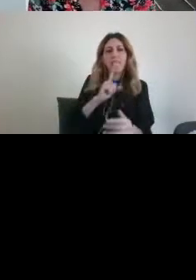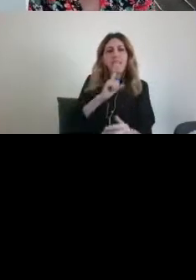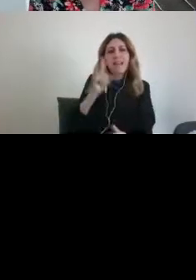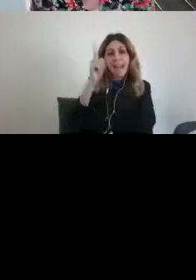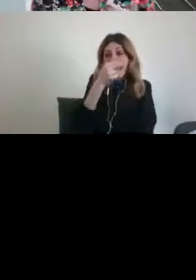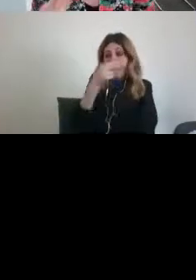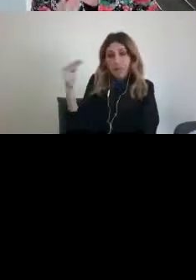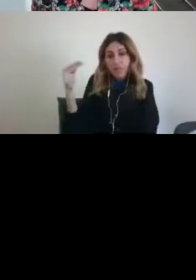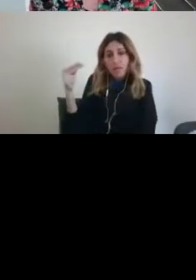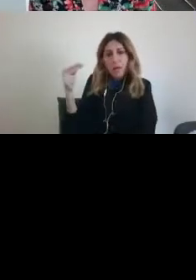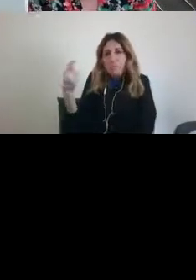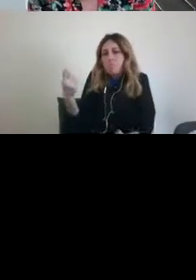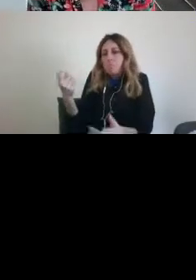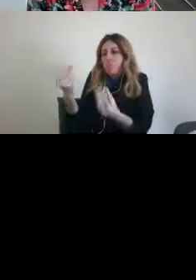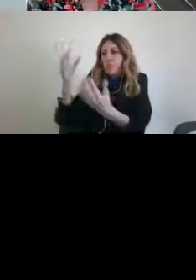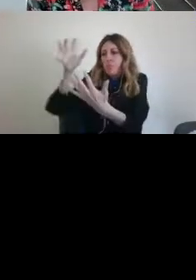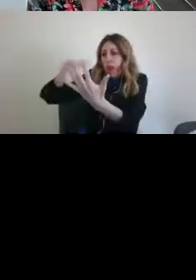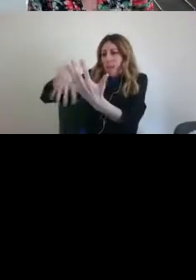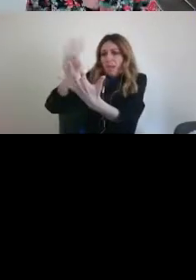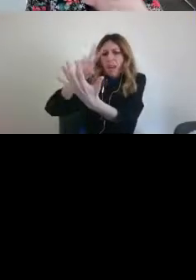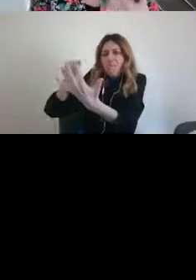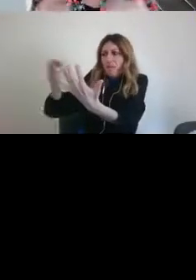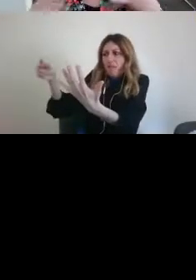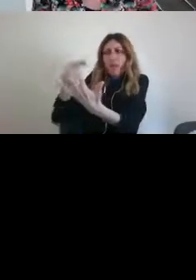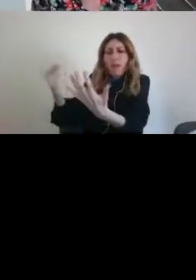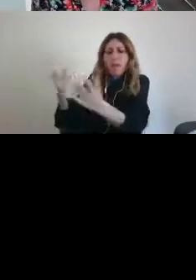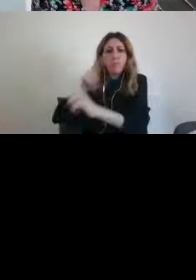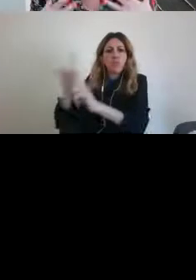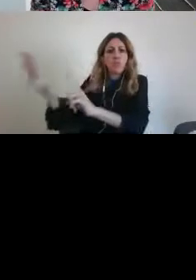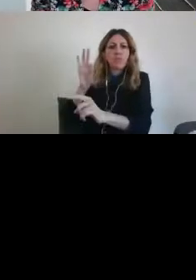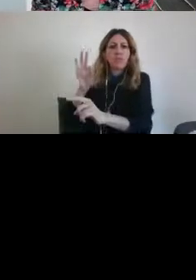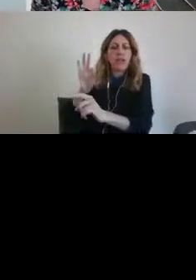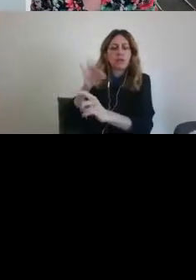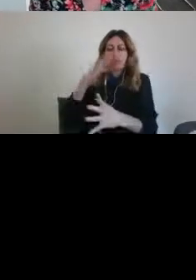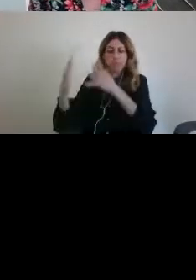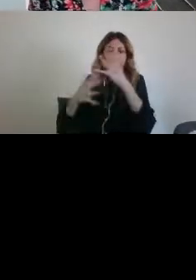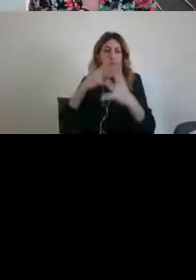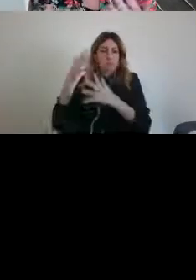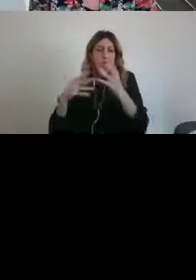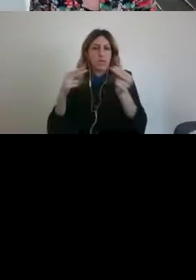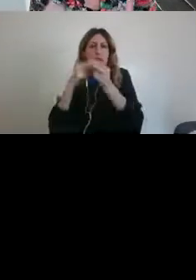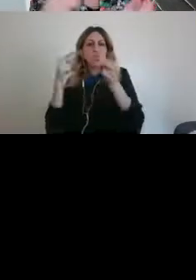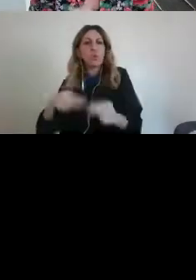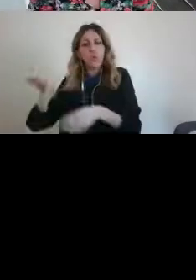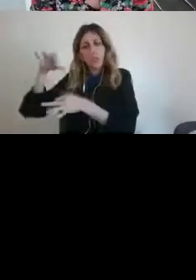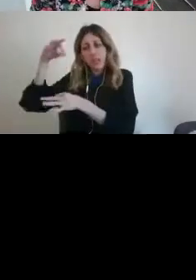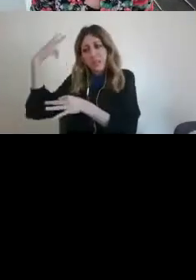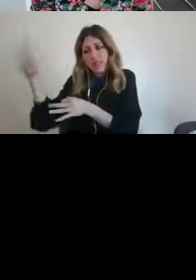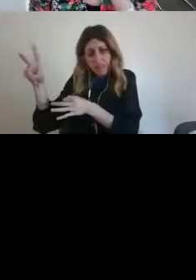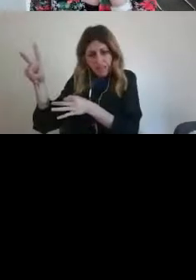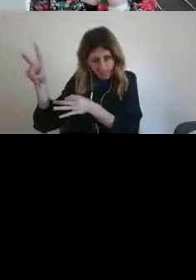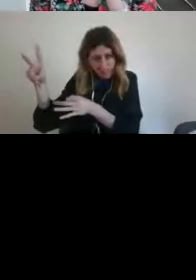schema implementation and have a poor quality of text, that are also things that cause SEO fitness to be